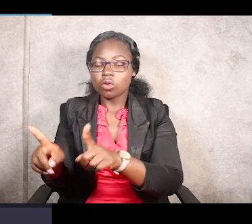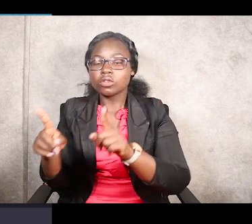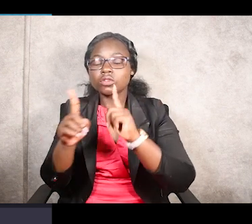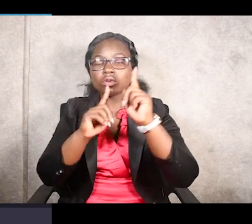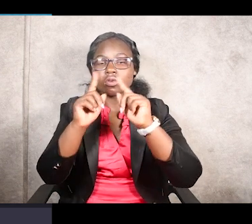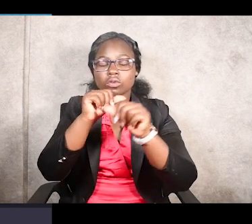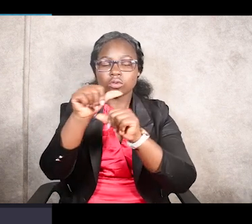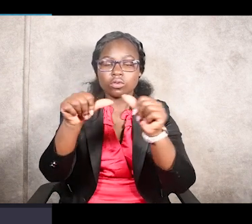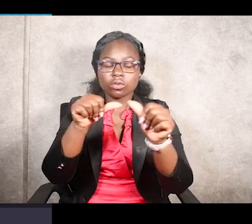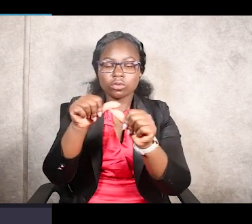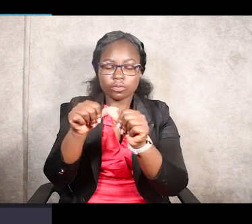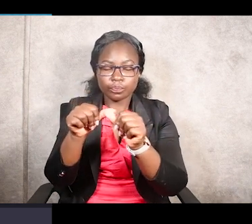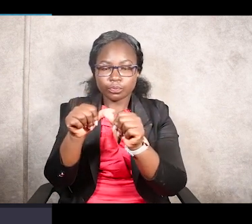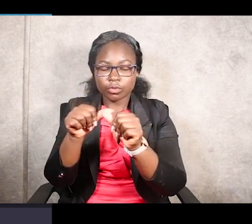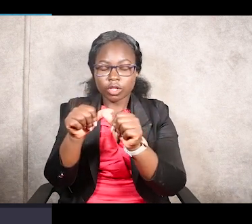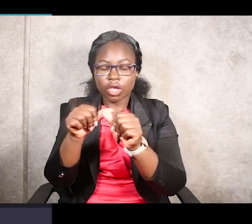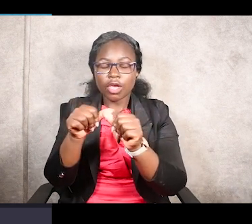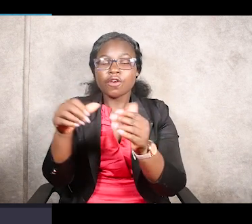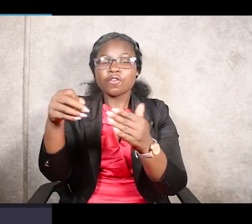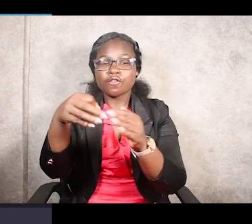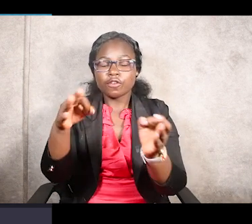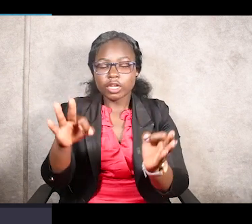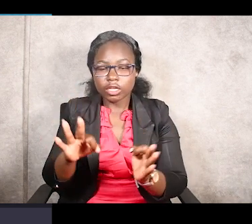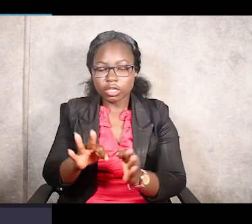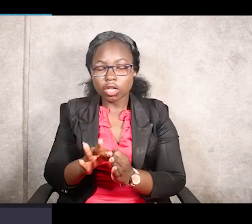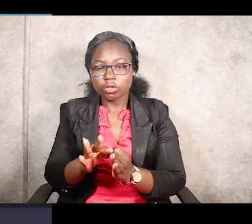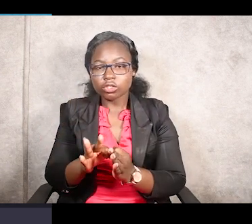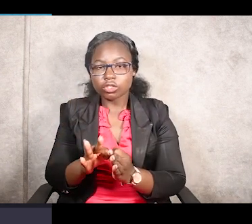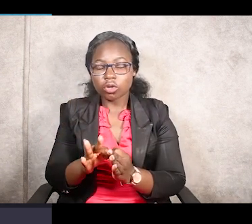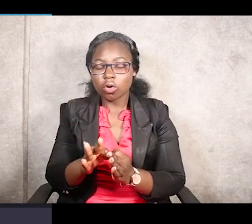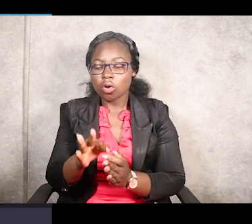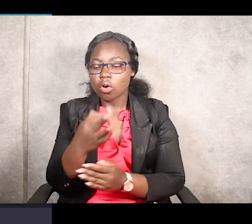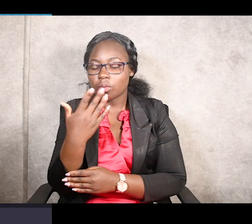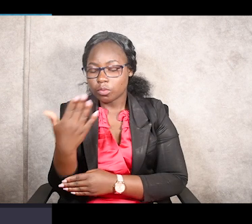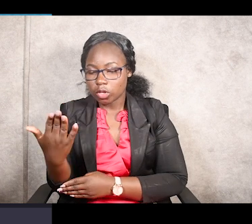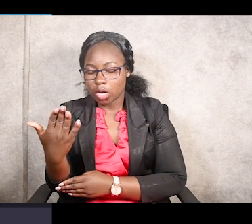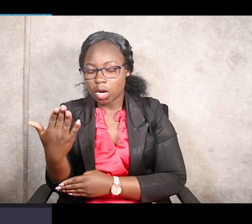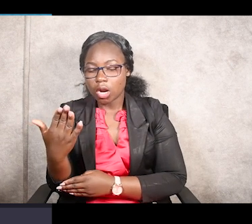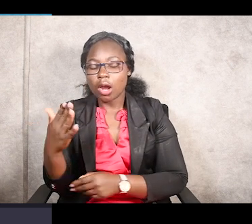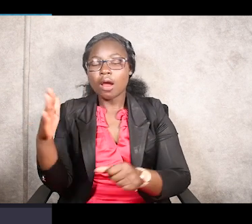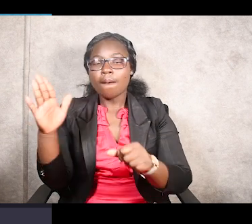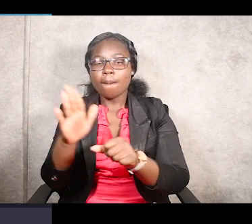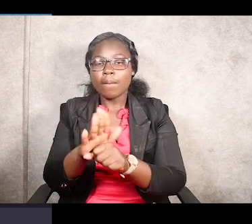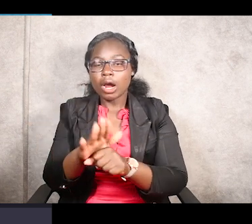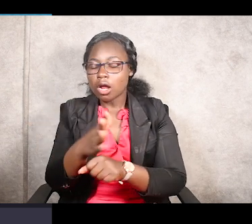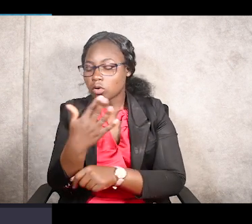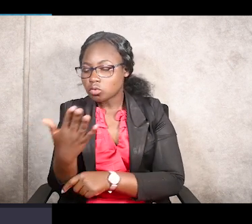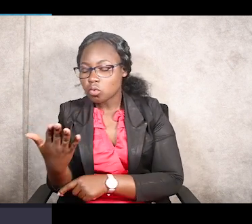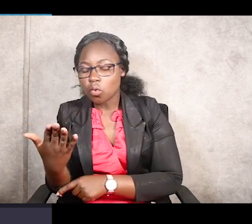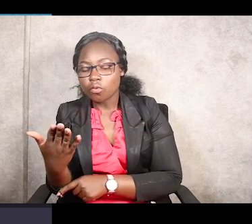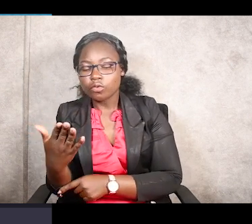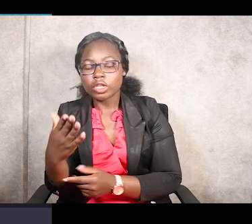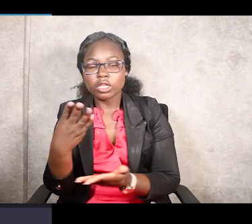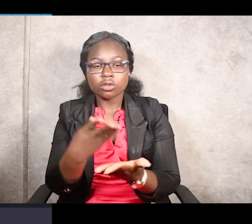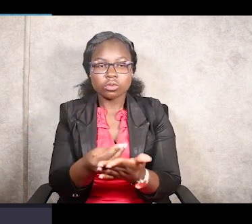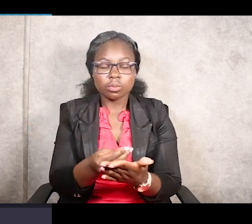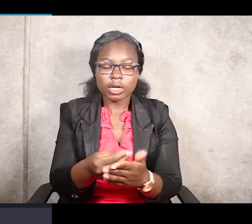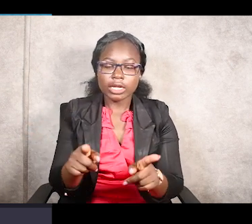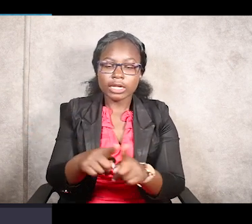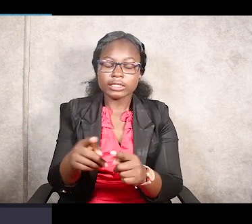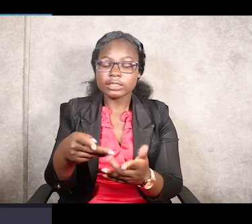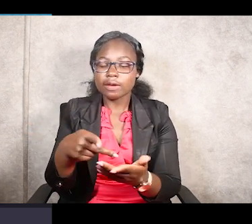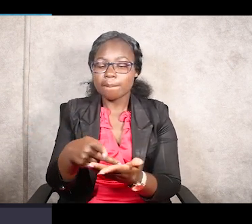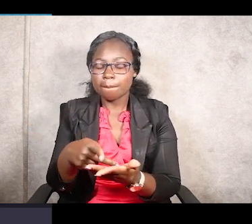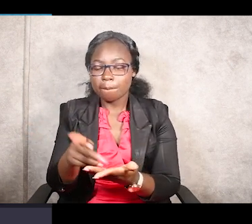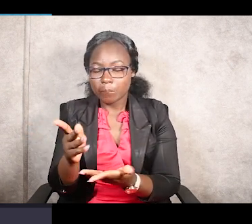about the financial instruments, mostly the things that we buy and sell in financial